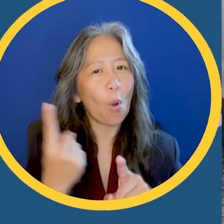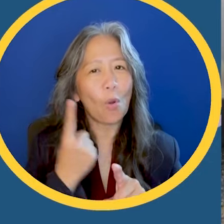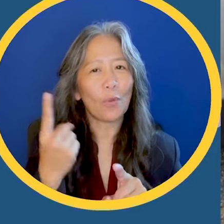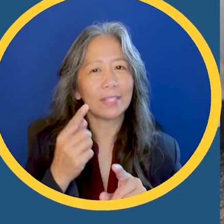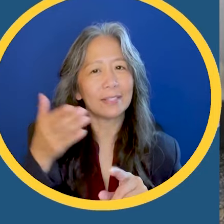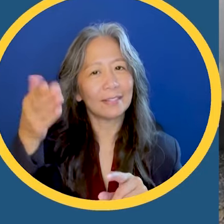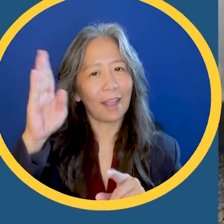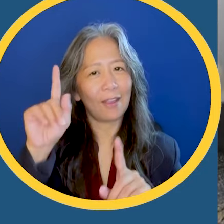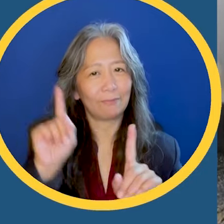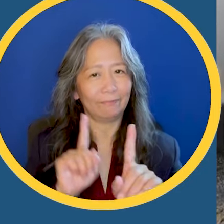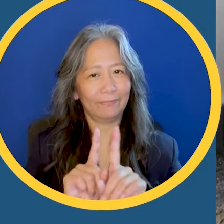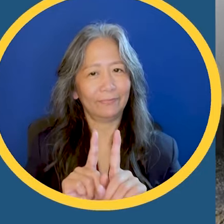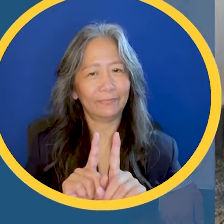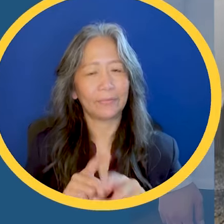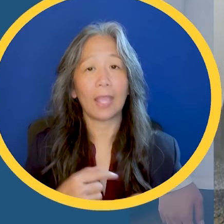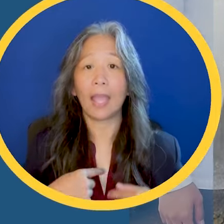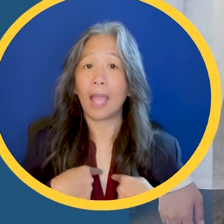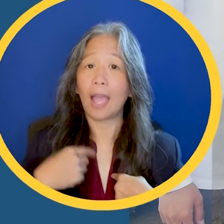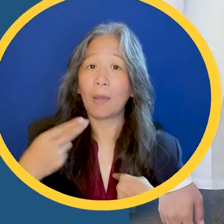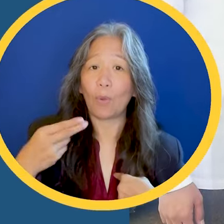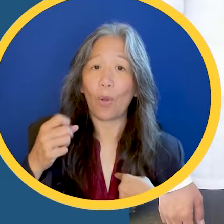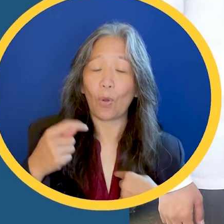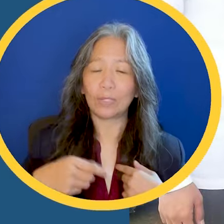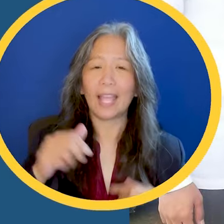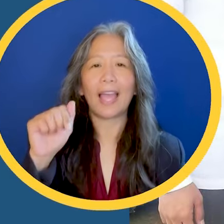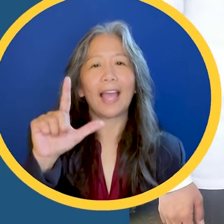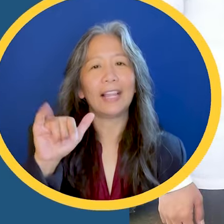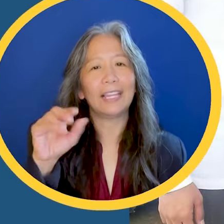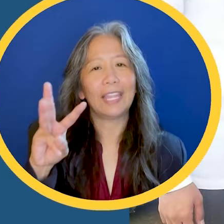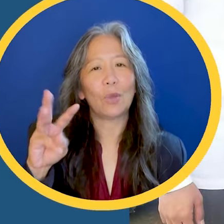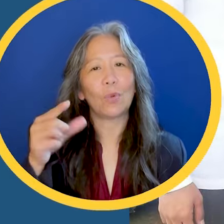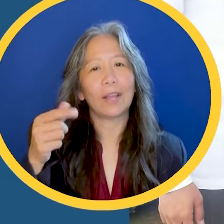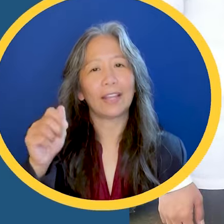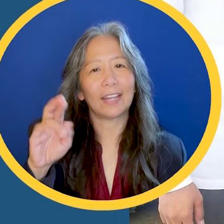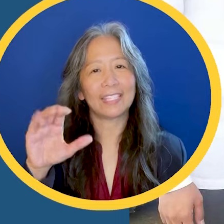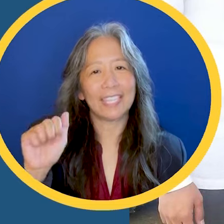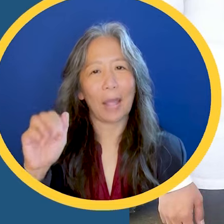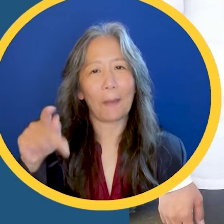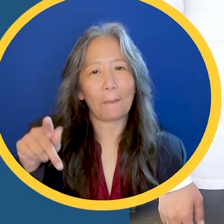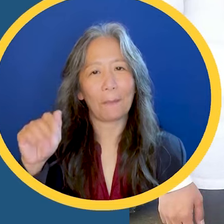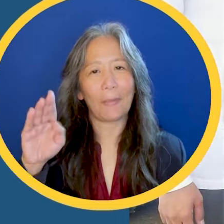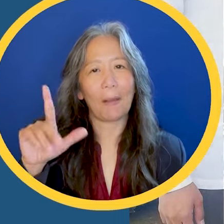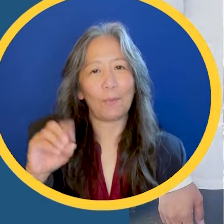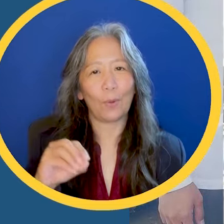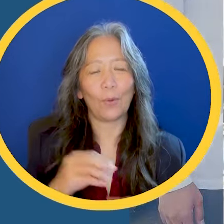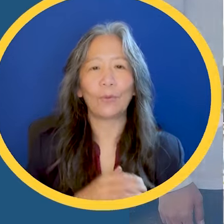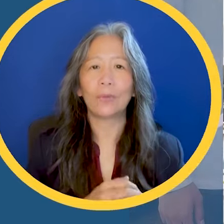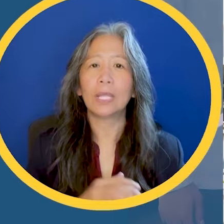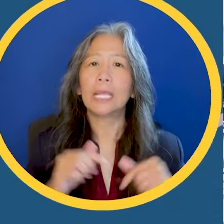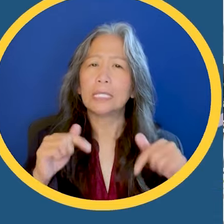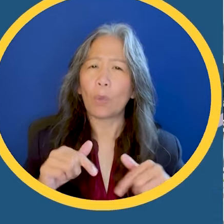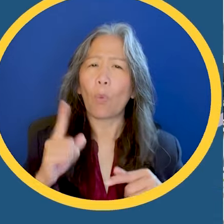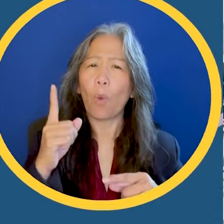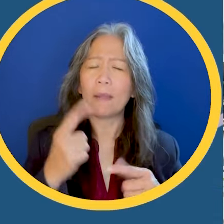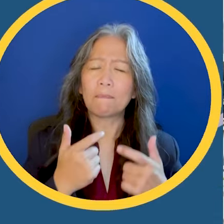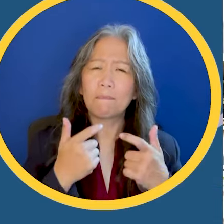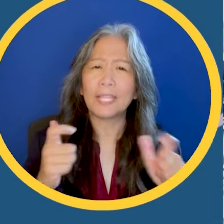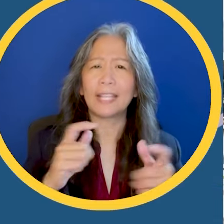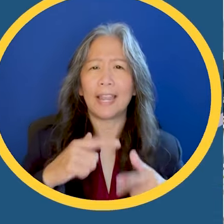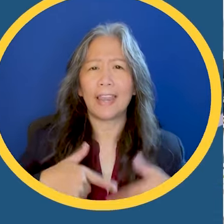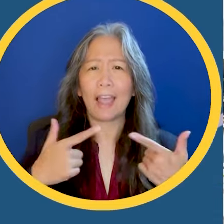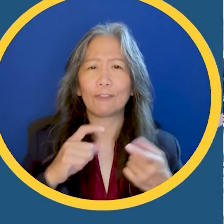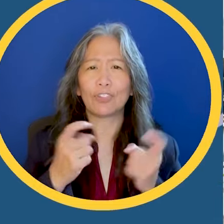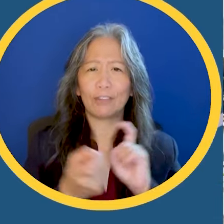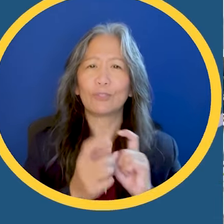with God by our side. I'm your host, Aliu Garcia Pablo. Today's episode is perhaps one of the biggest life